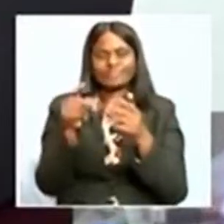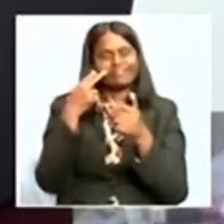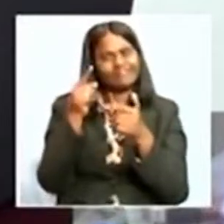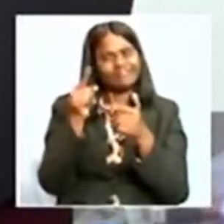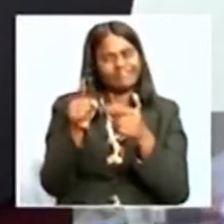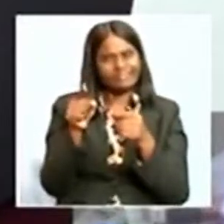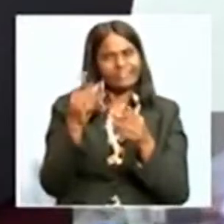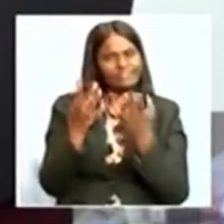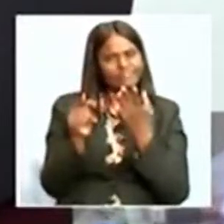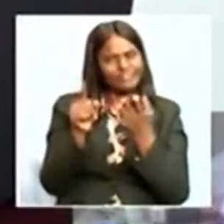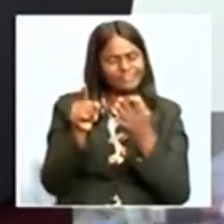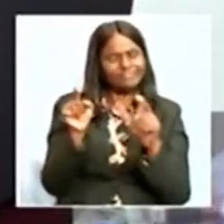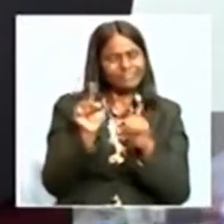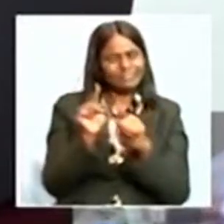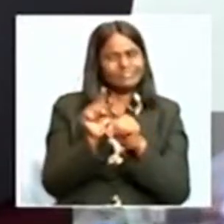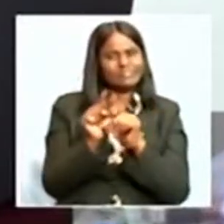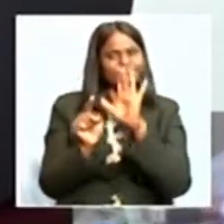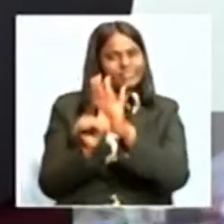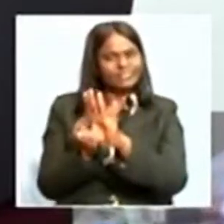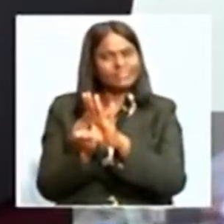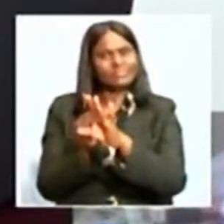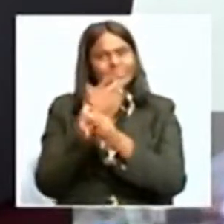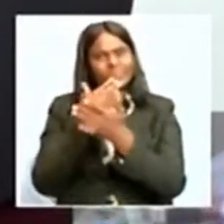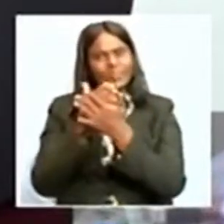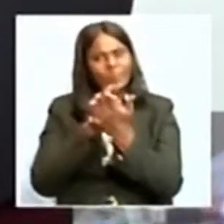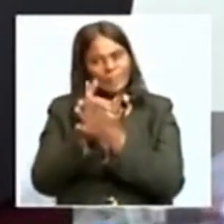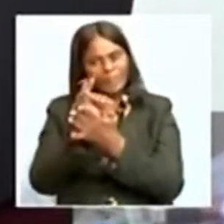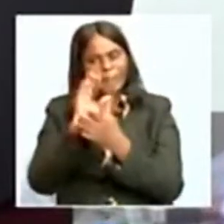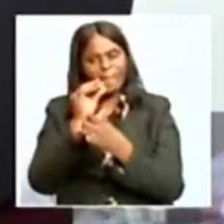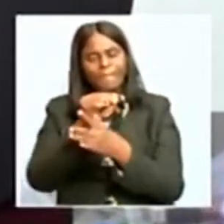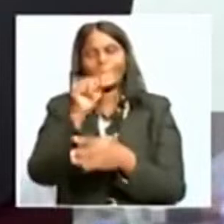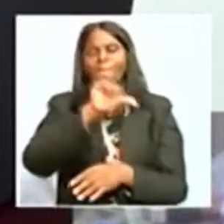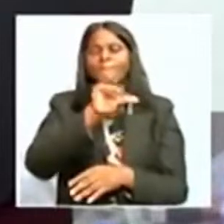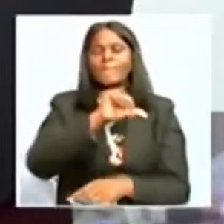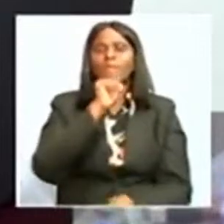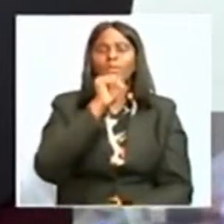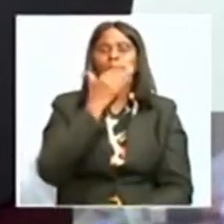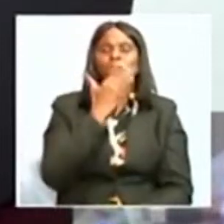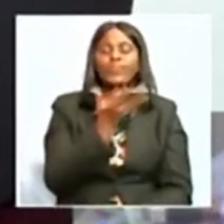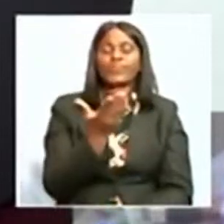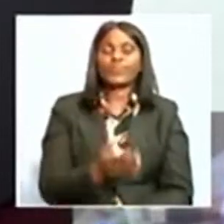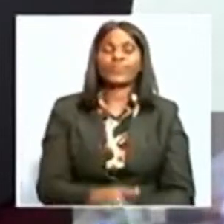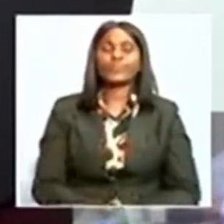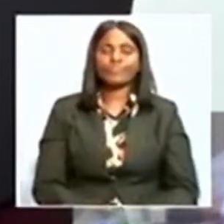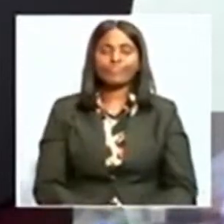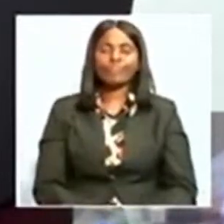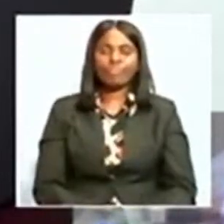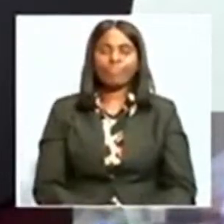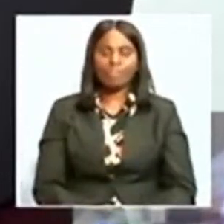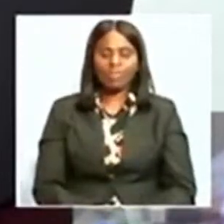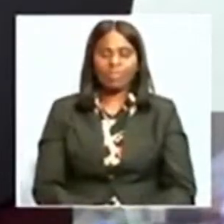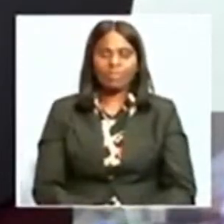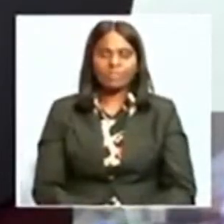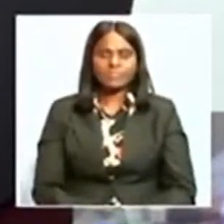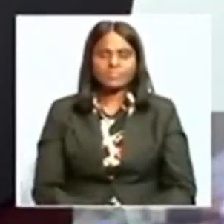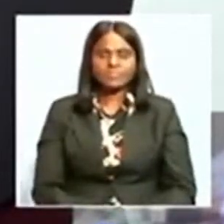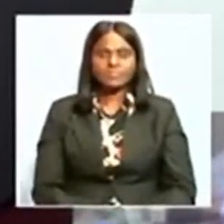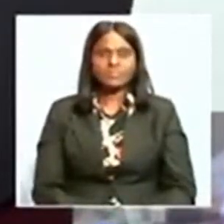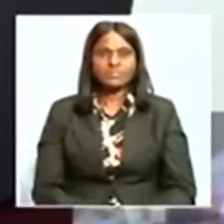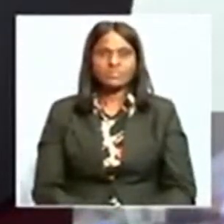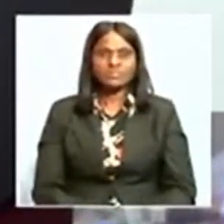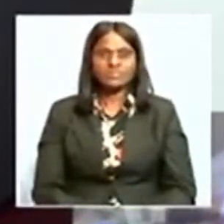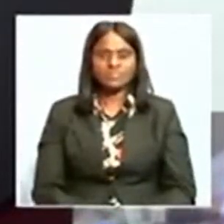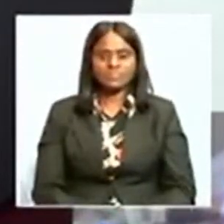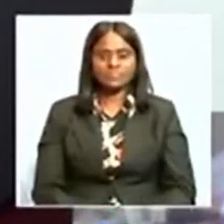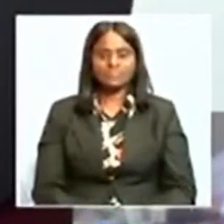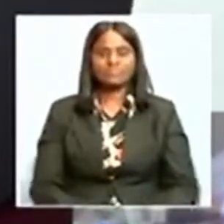at, whether that was good faith or it was not. Thank you. Thank you, Honorable Chair. Thank you. Thank you,